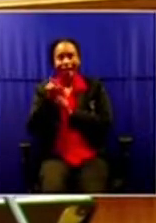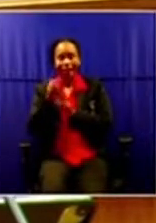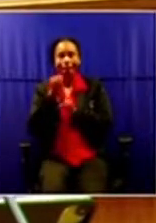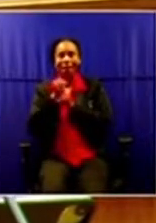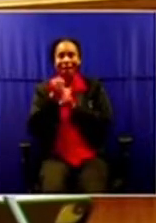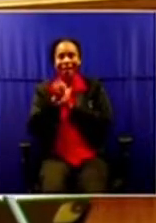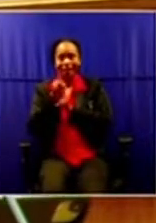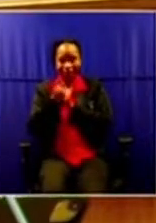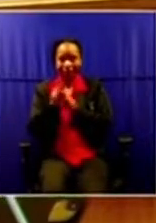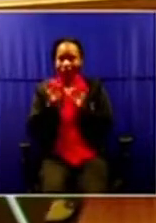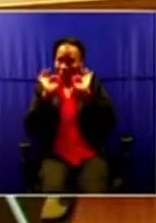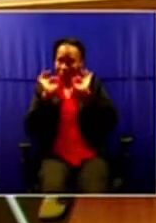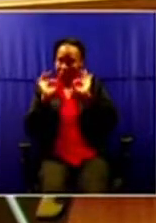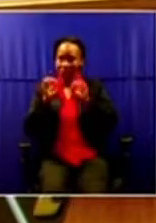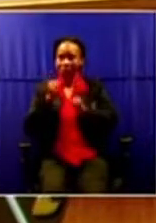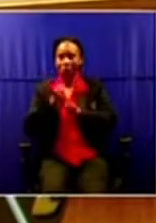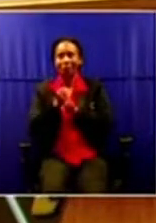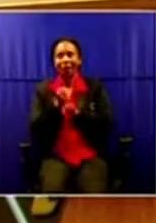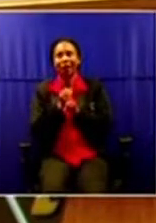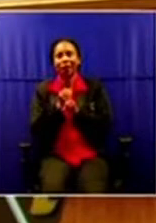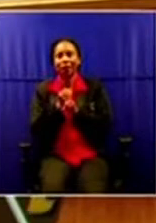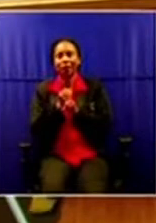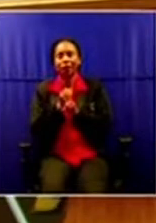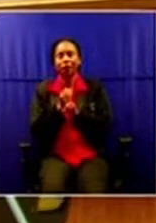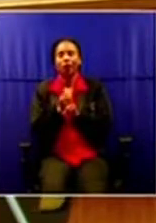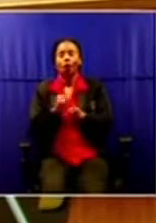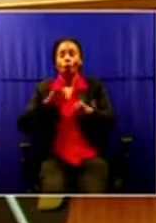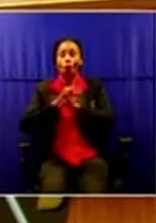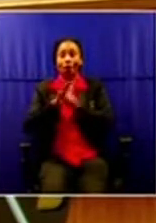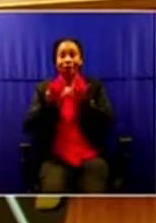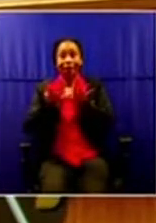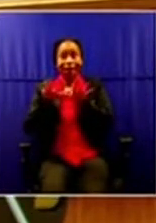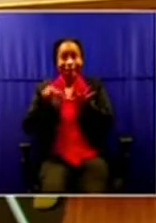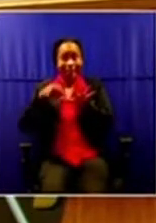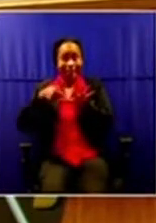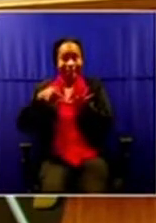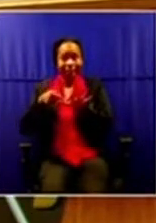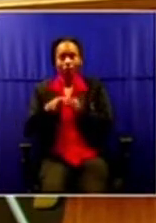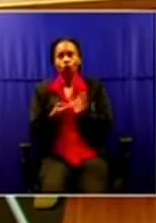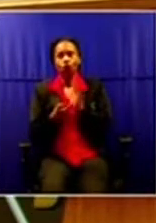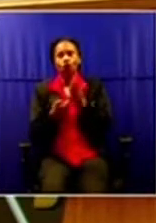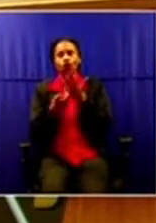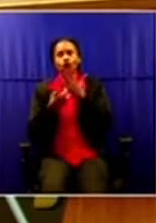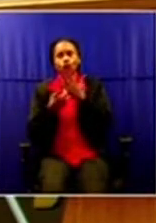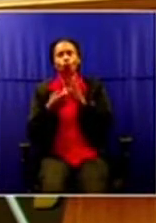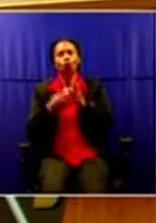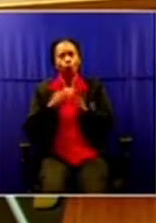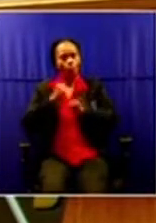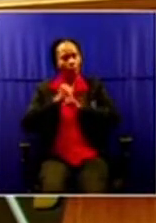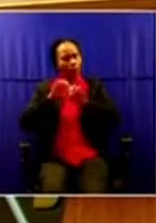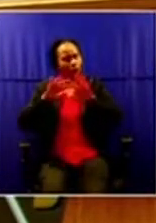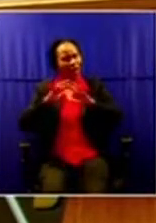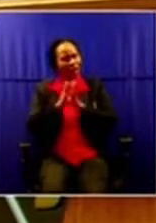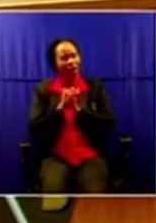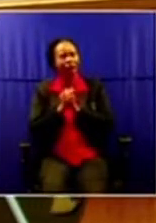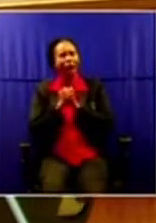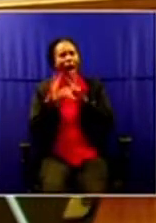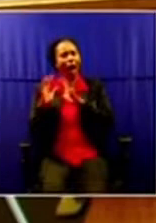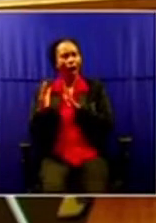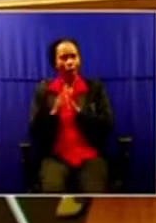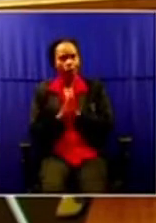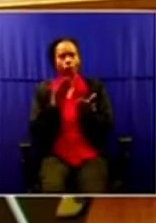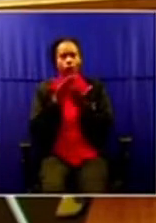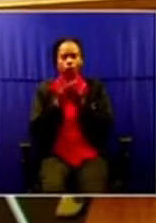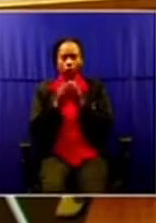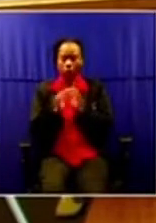effective. The COVID-19 pandemic has shown us how to work together to harness the entire